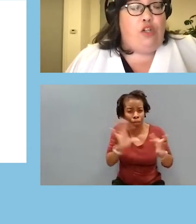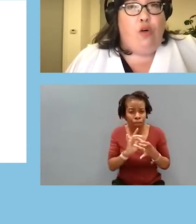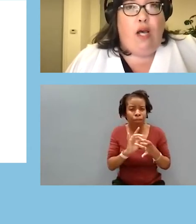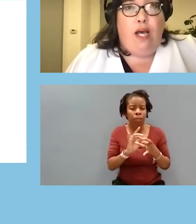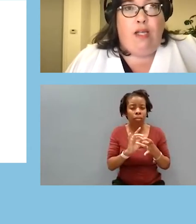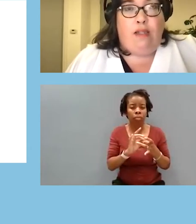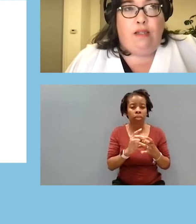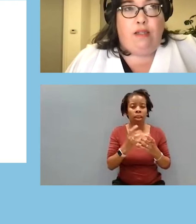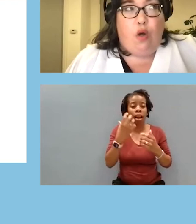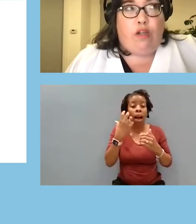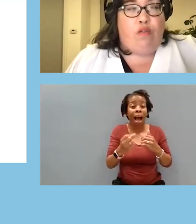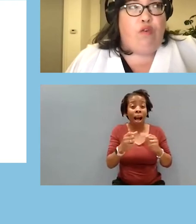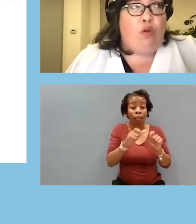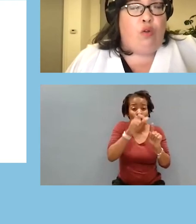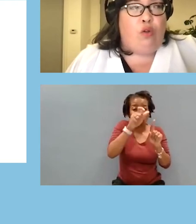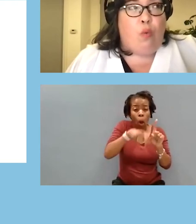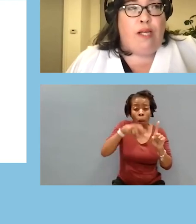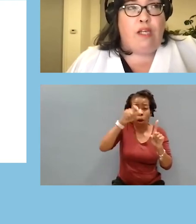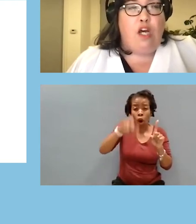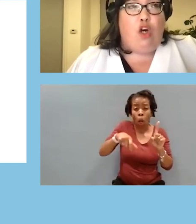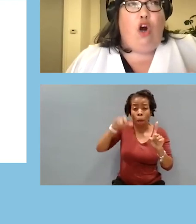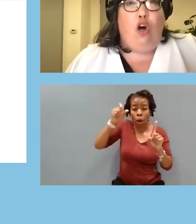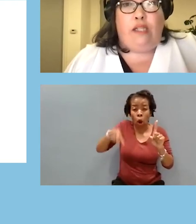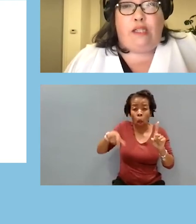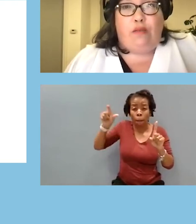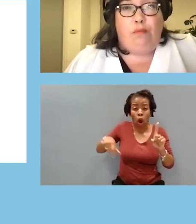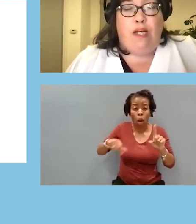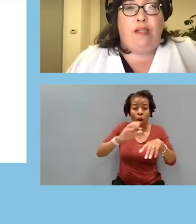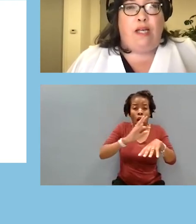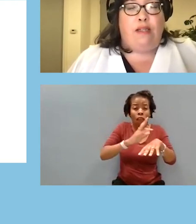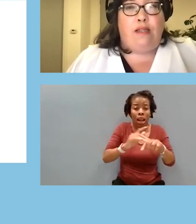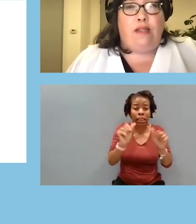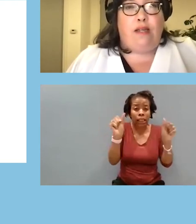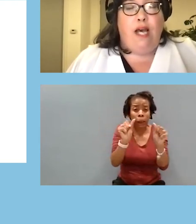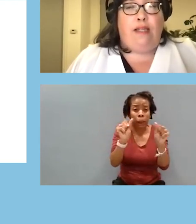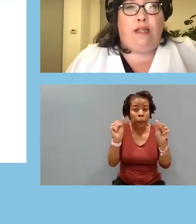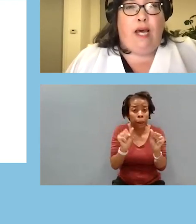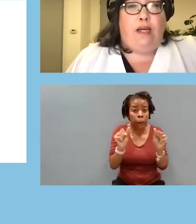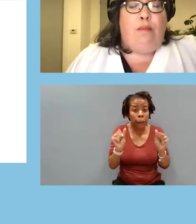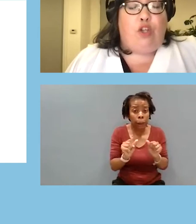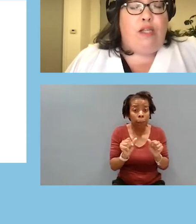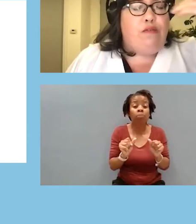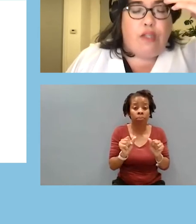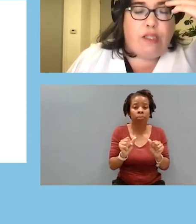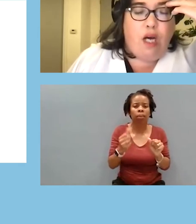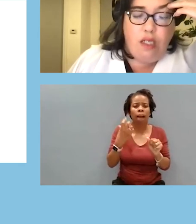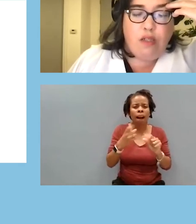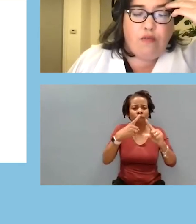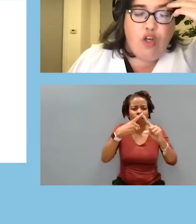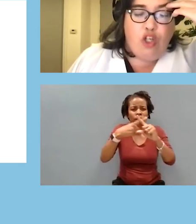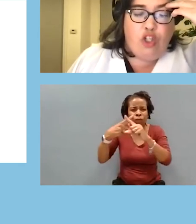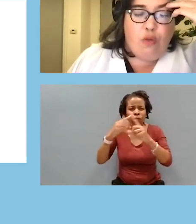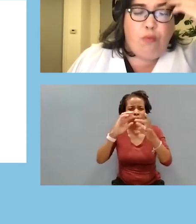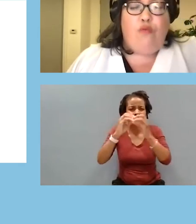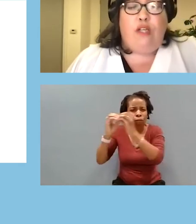phonetic shorthands that follows with colleagues of mine, and these, and Jennifer is kind